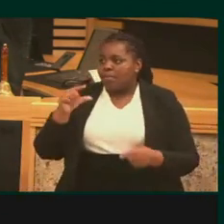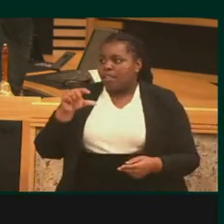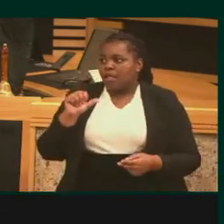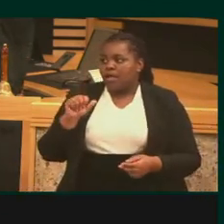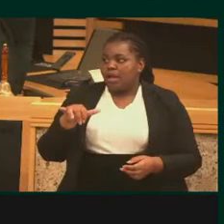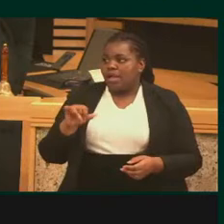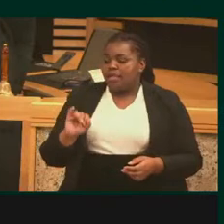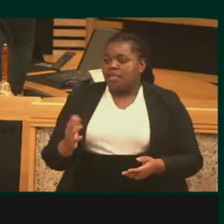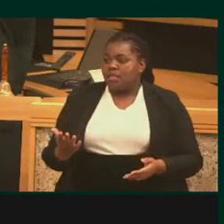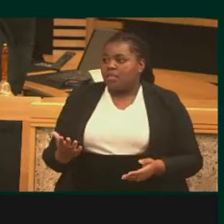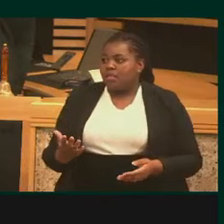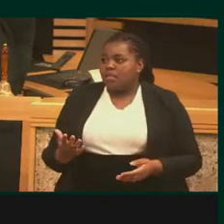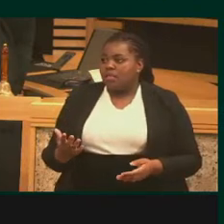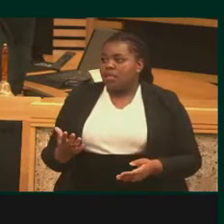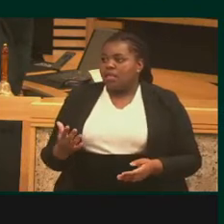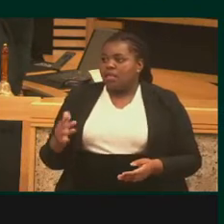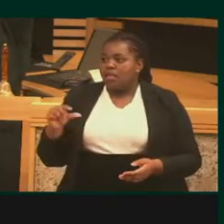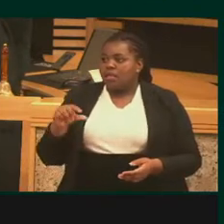honorable